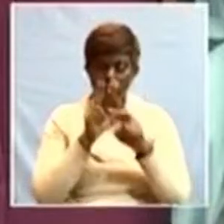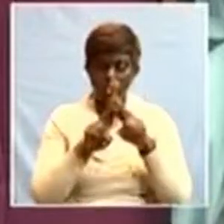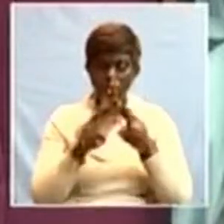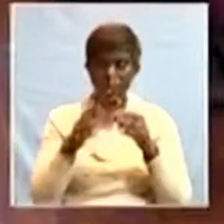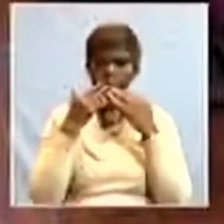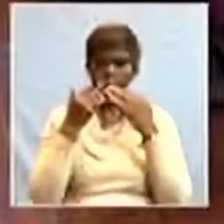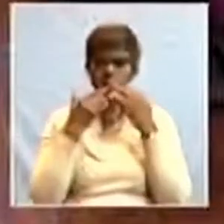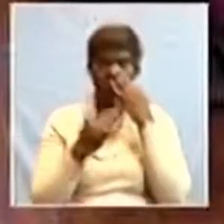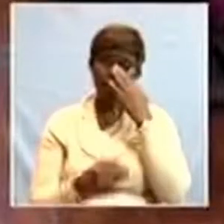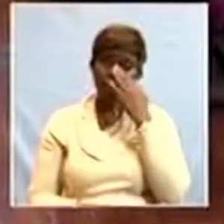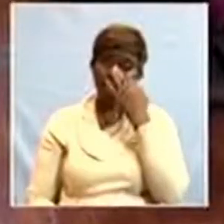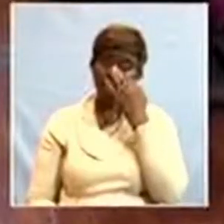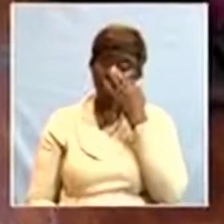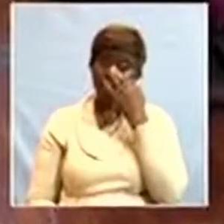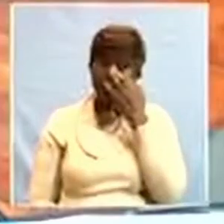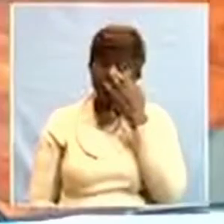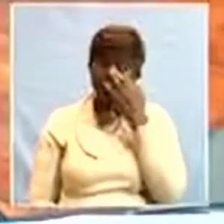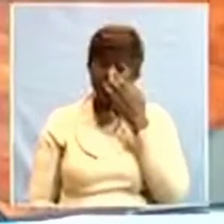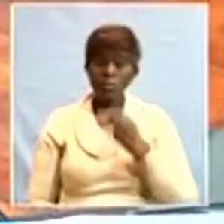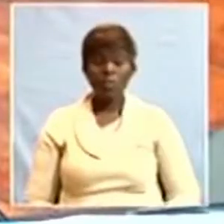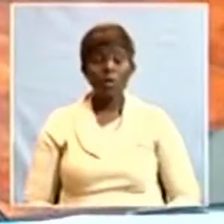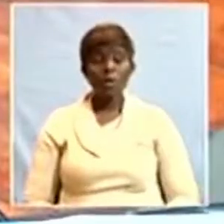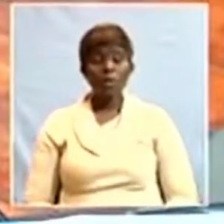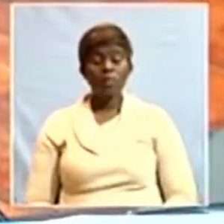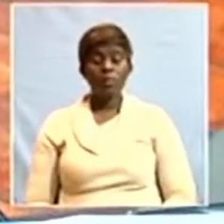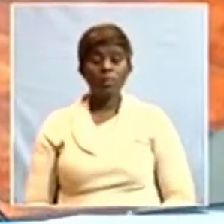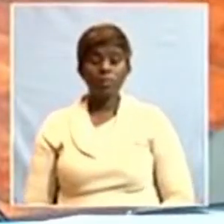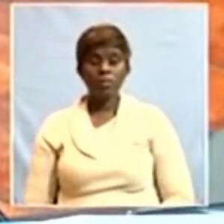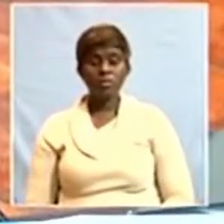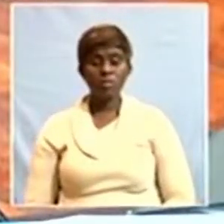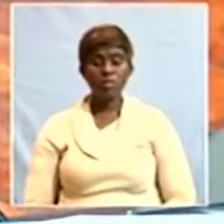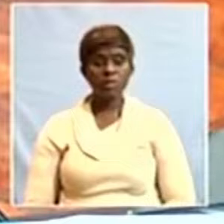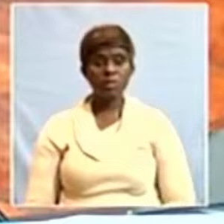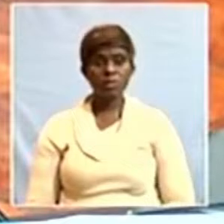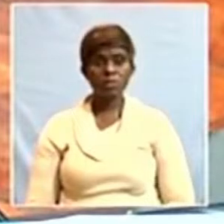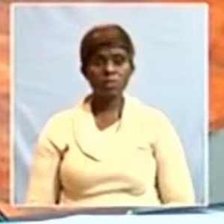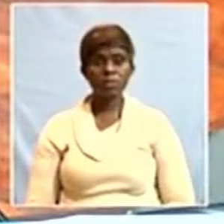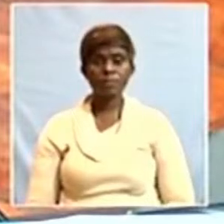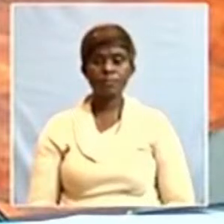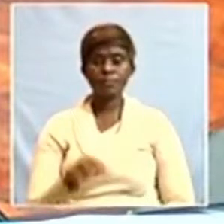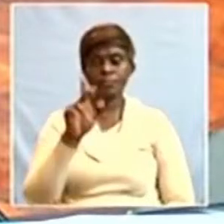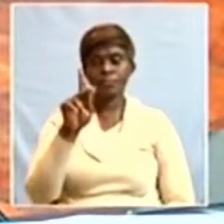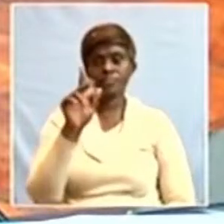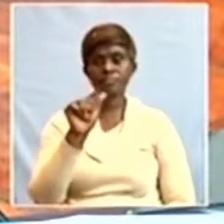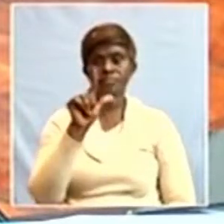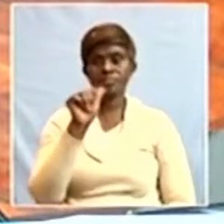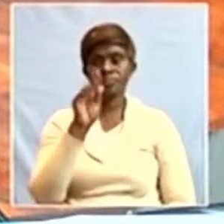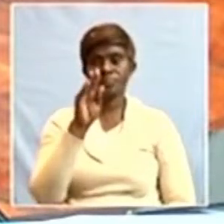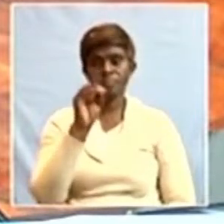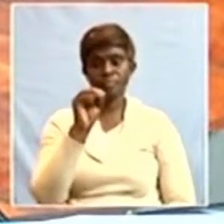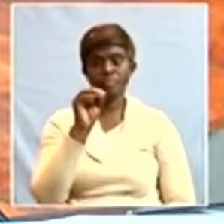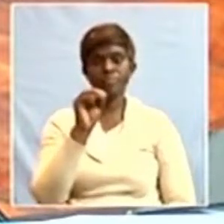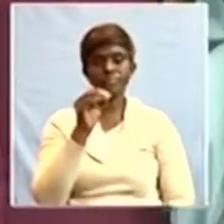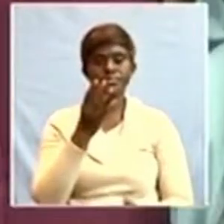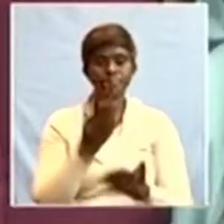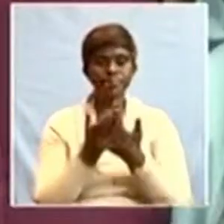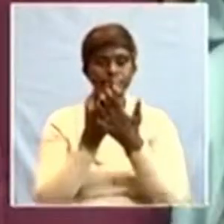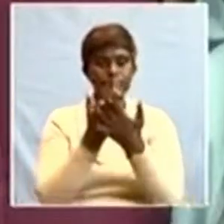you. That was for Mongo. What about Kalabo? It's the same. Actually, the submission